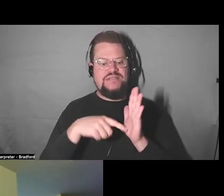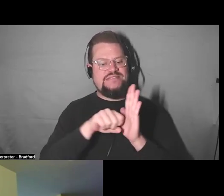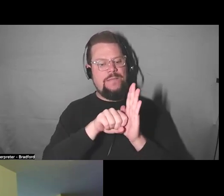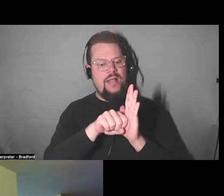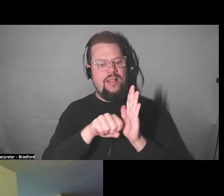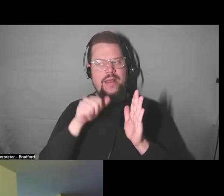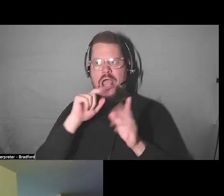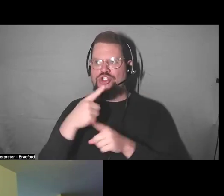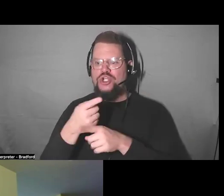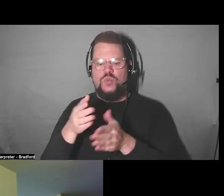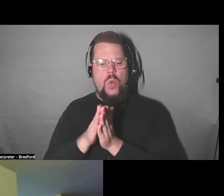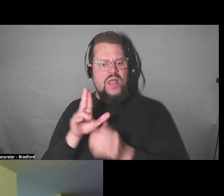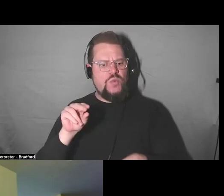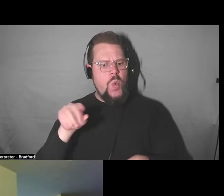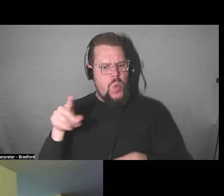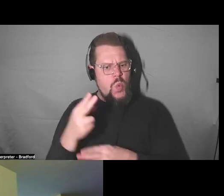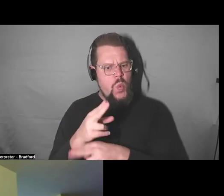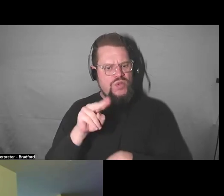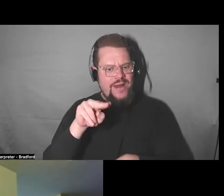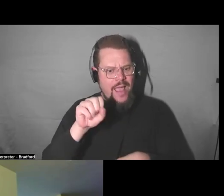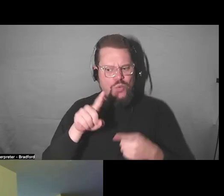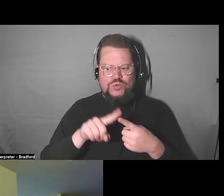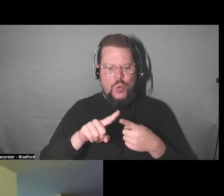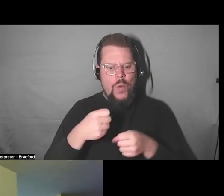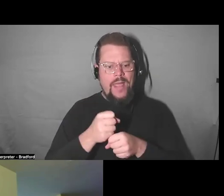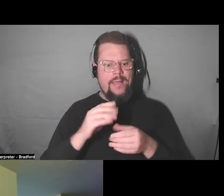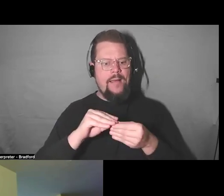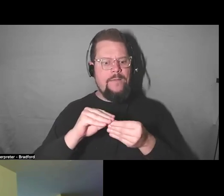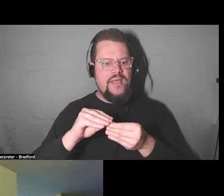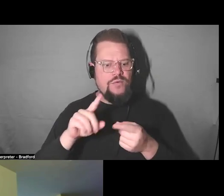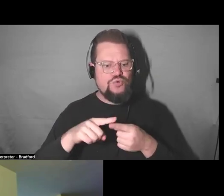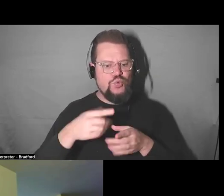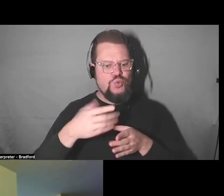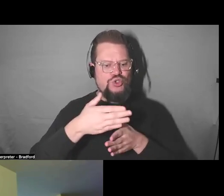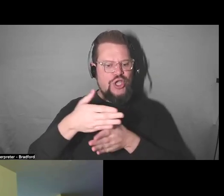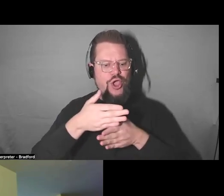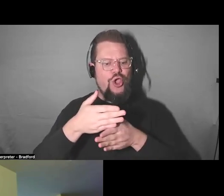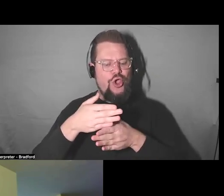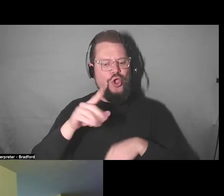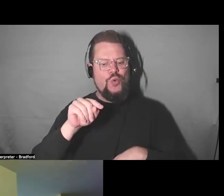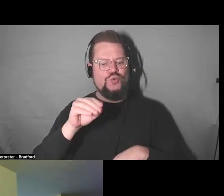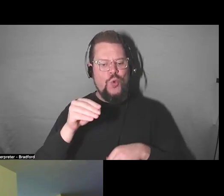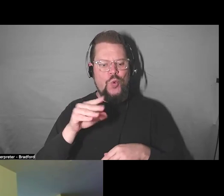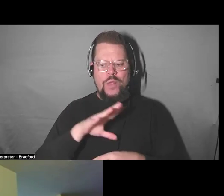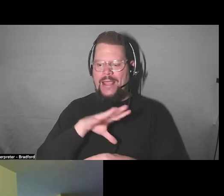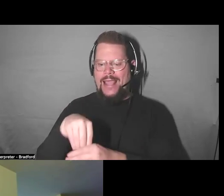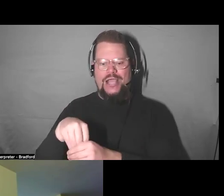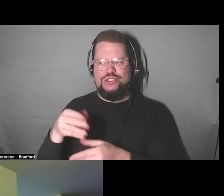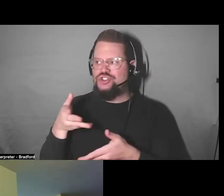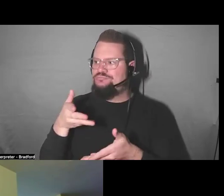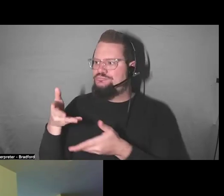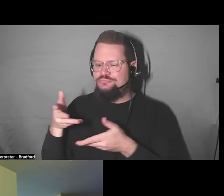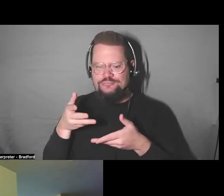just request, they use nouns to comment, to share, to engage in social